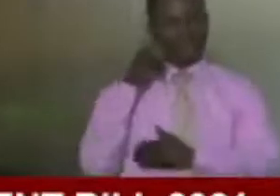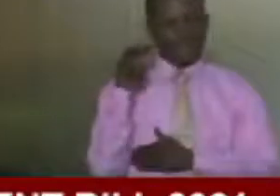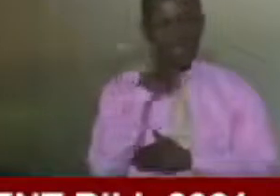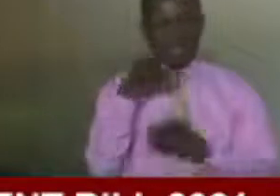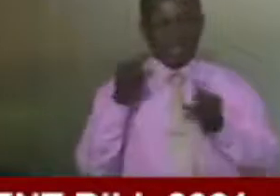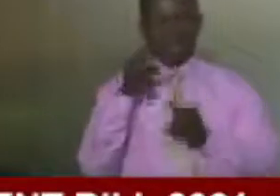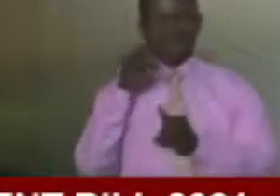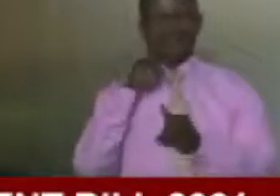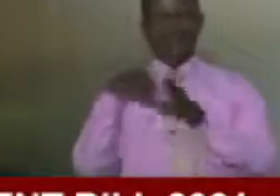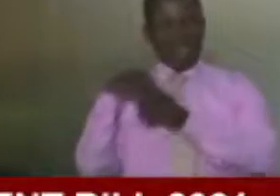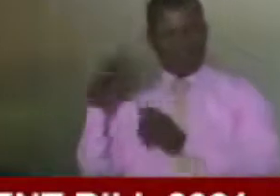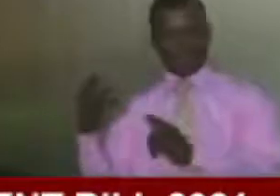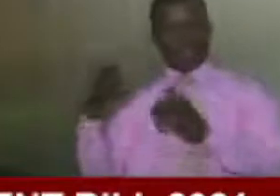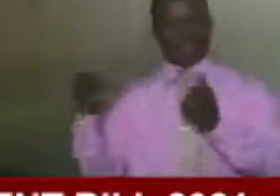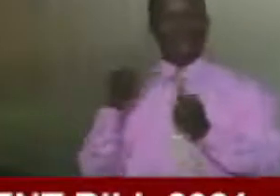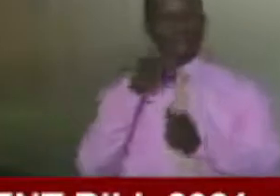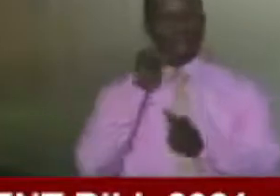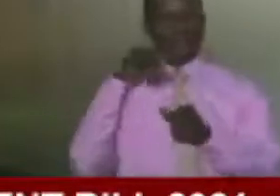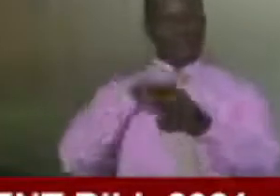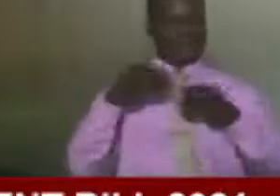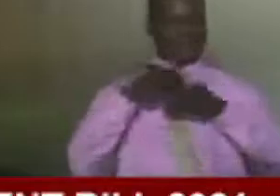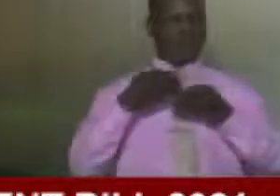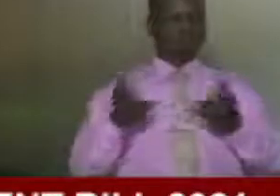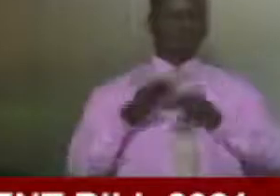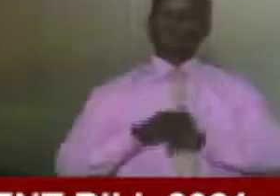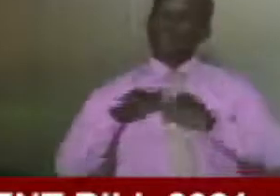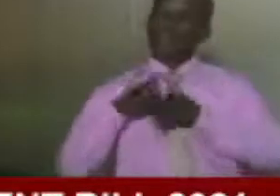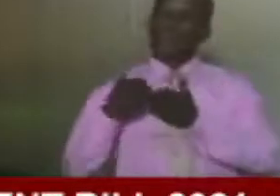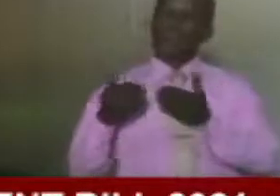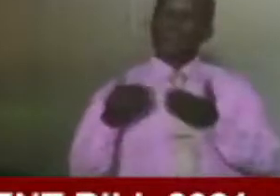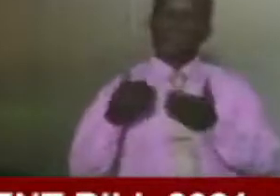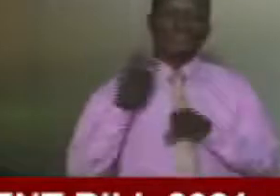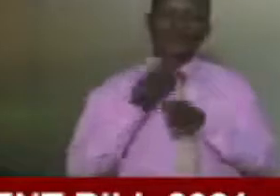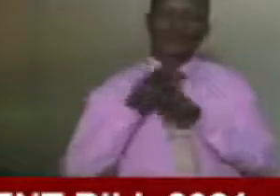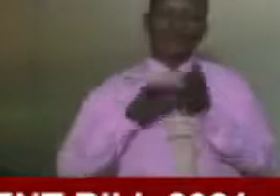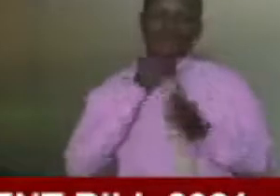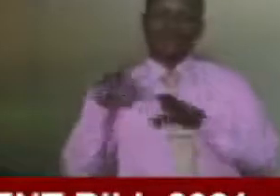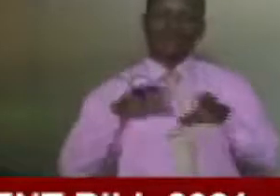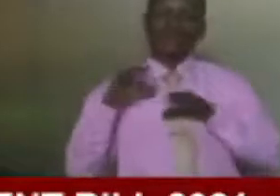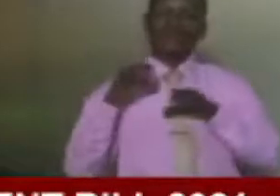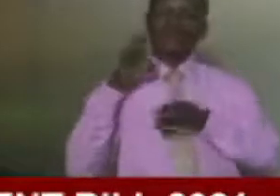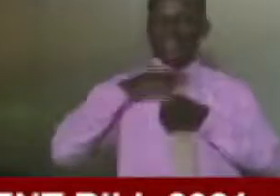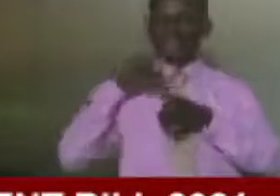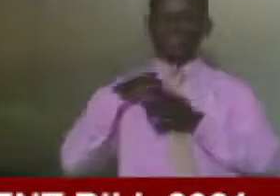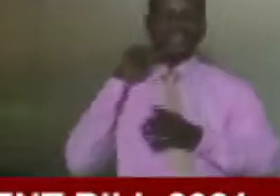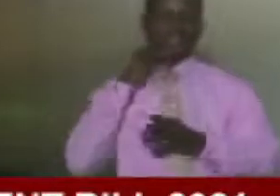outside now, the job of the man who succeeded you, how difficult do you think it is because of this old